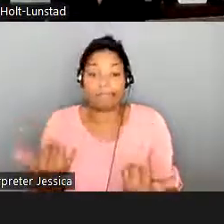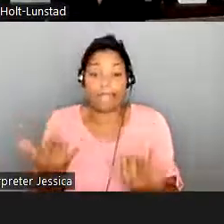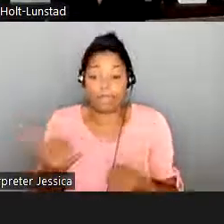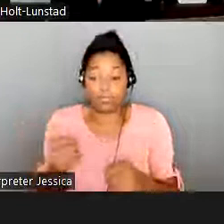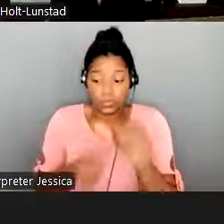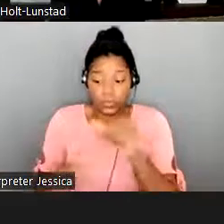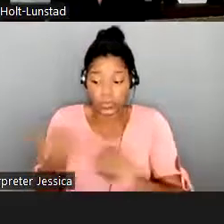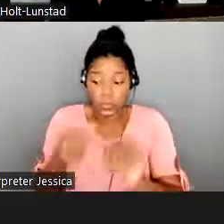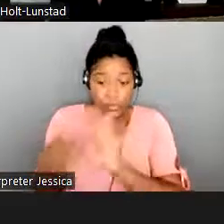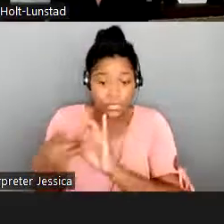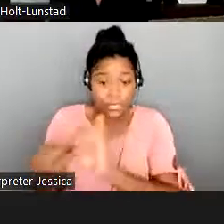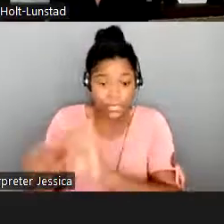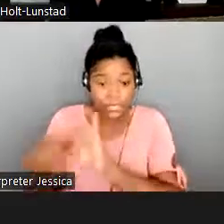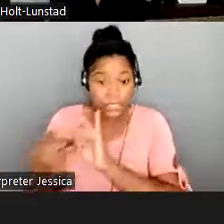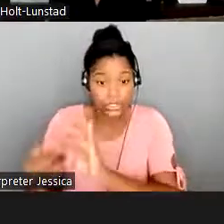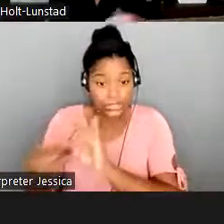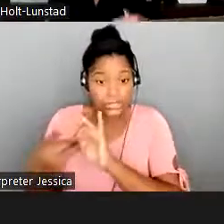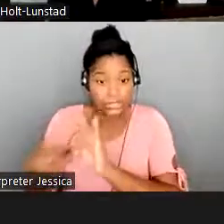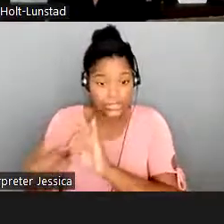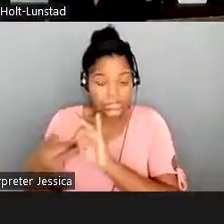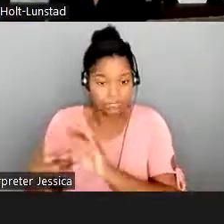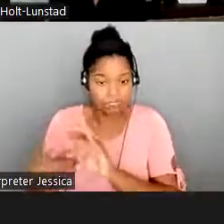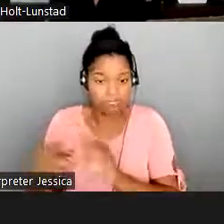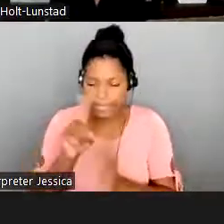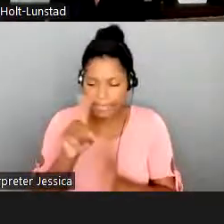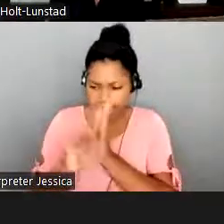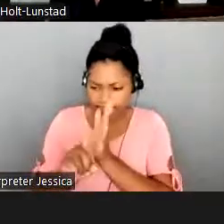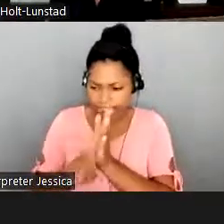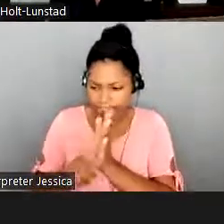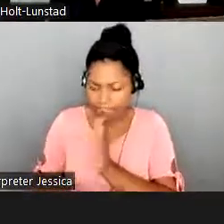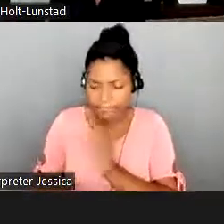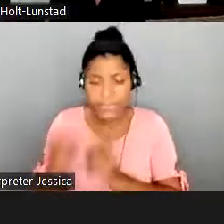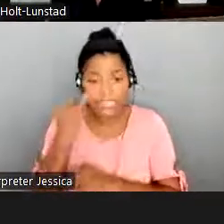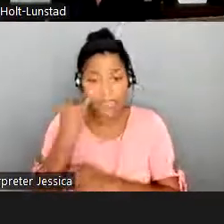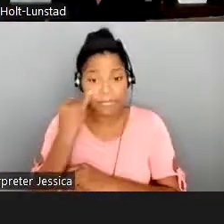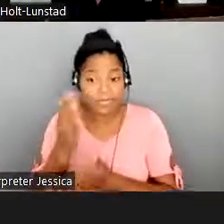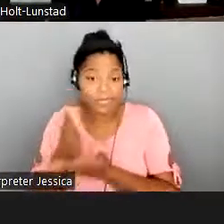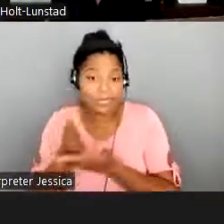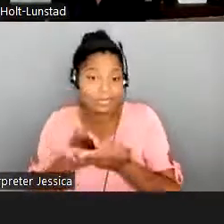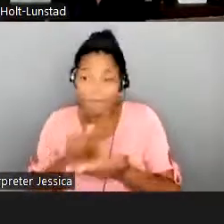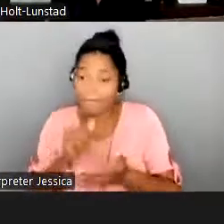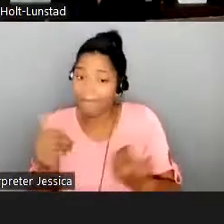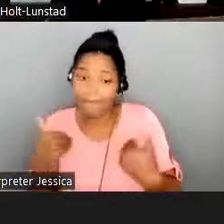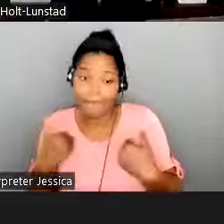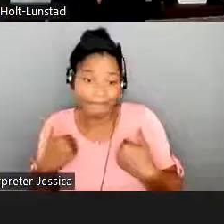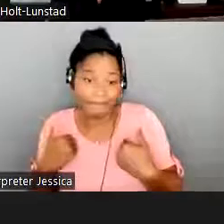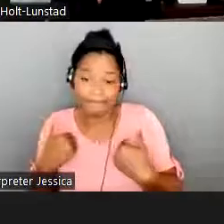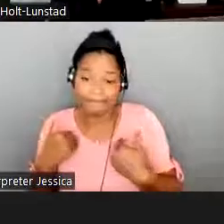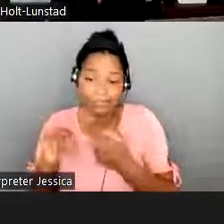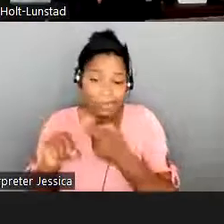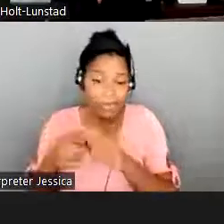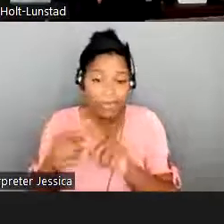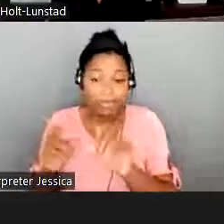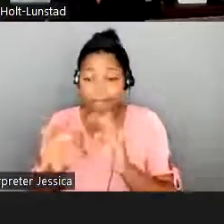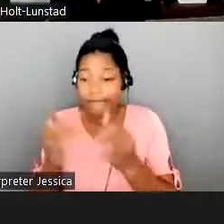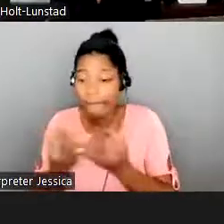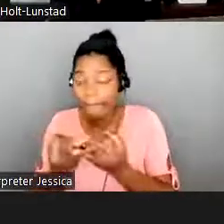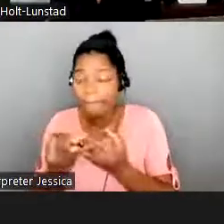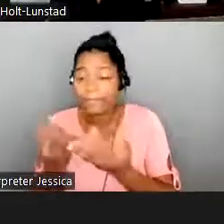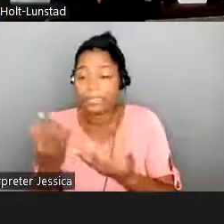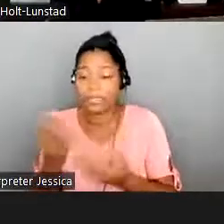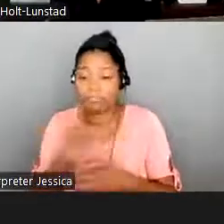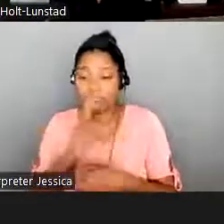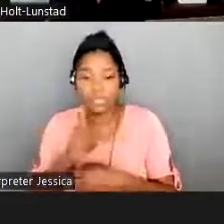And presumably those who may lack those existing kinds of resources may benefit